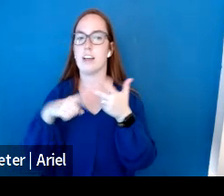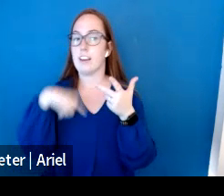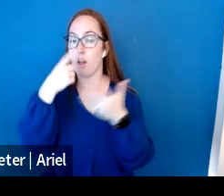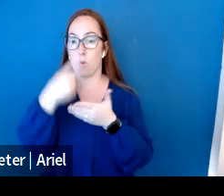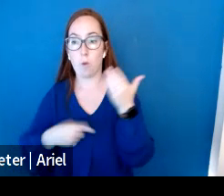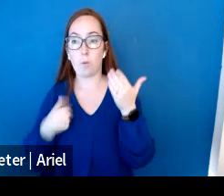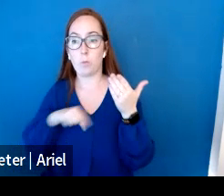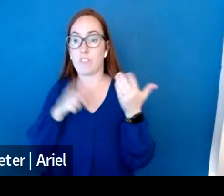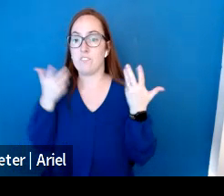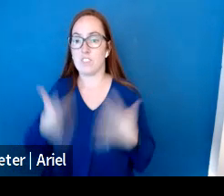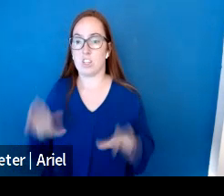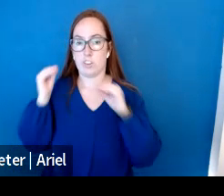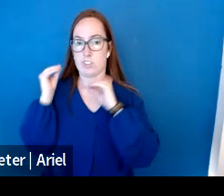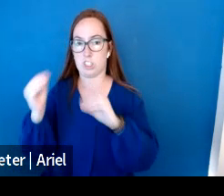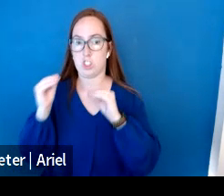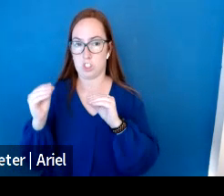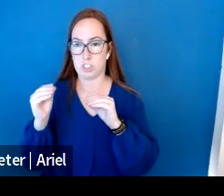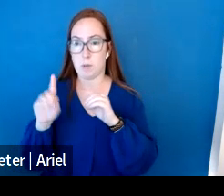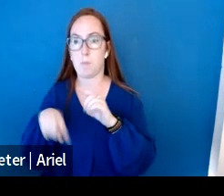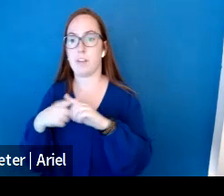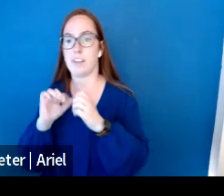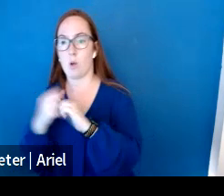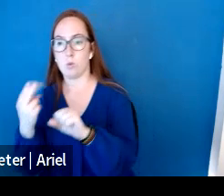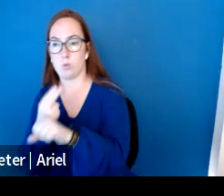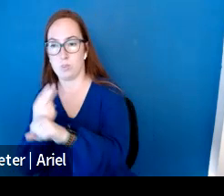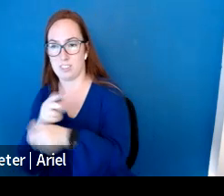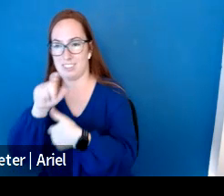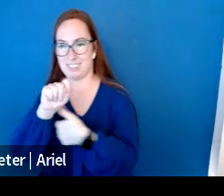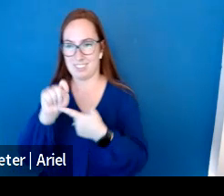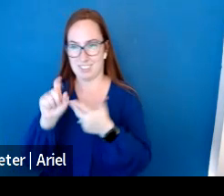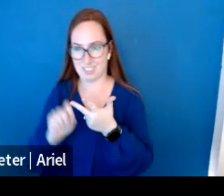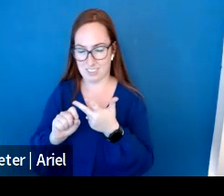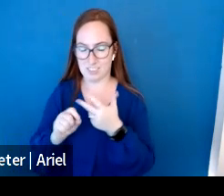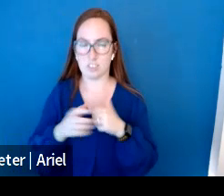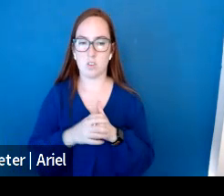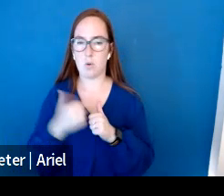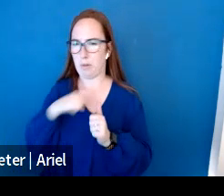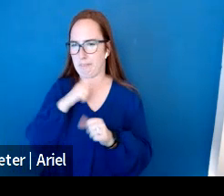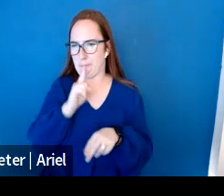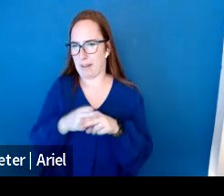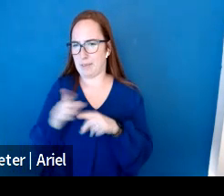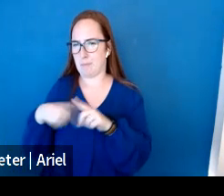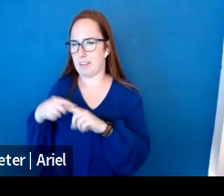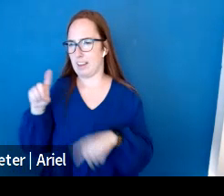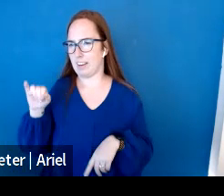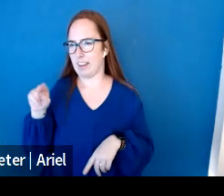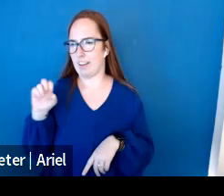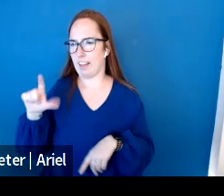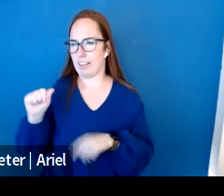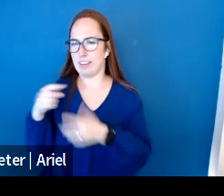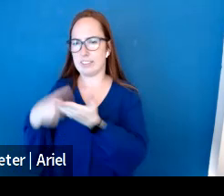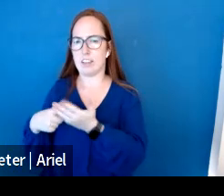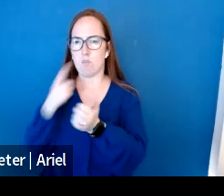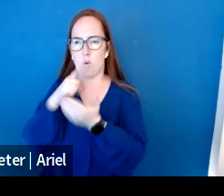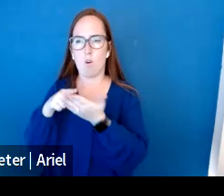and as Daniella mentioned, in identifying the academic enablers research, Dr. DePern and the author